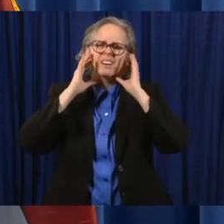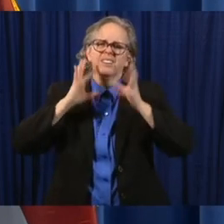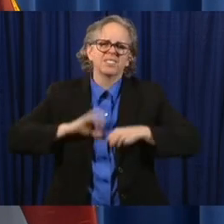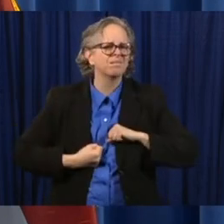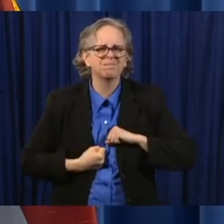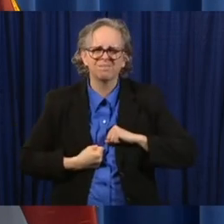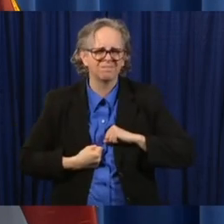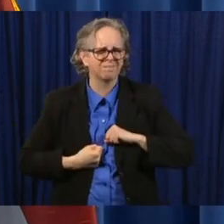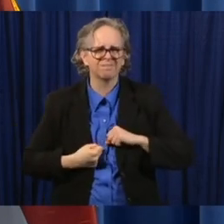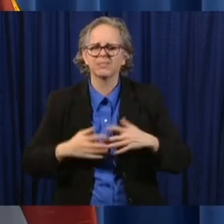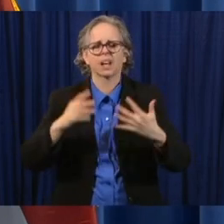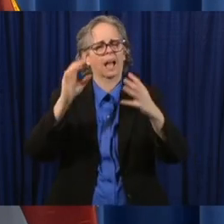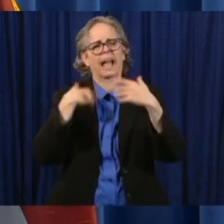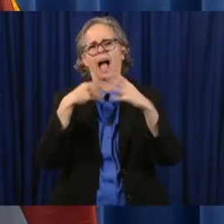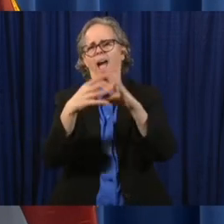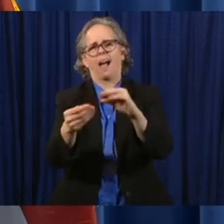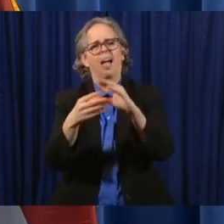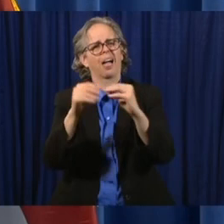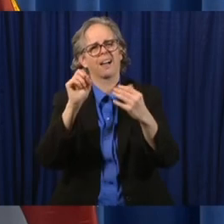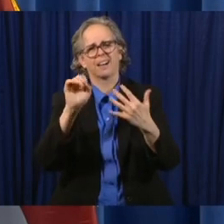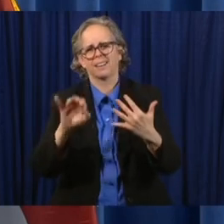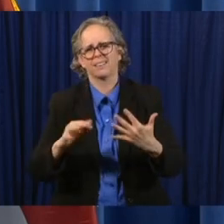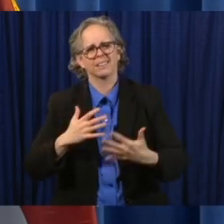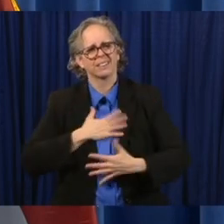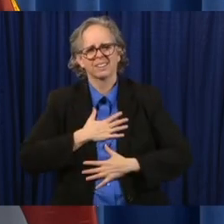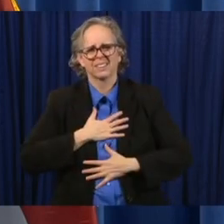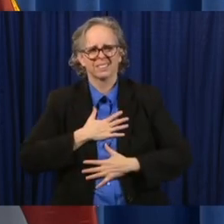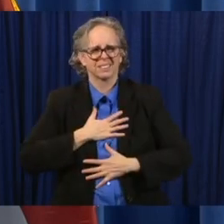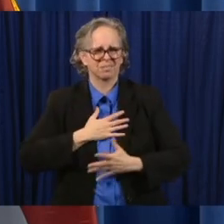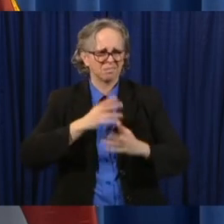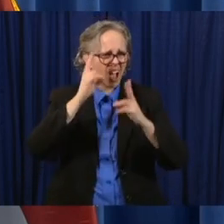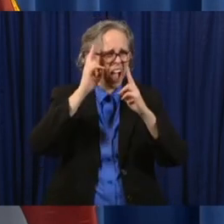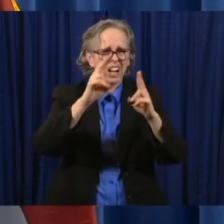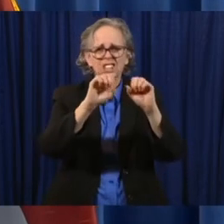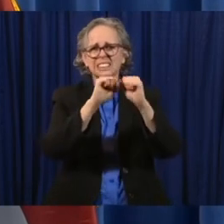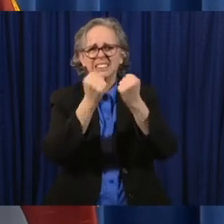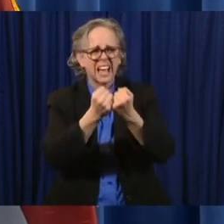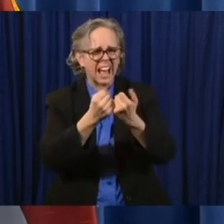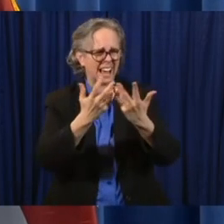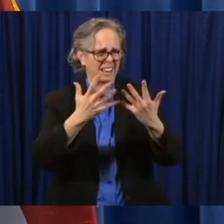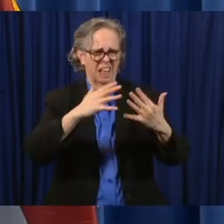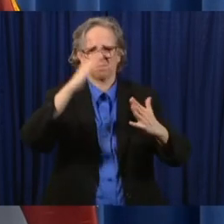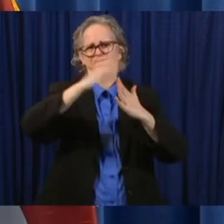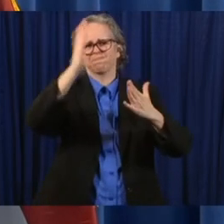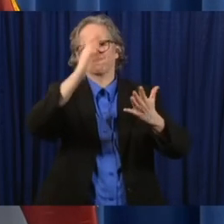on, the Honor Society, et cetera. So these are